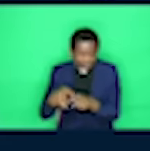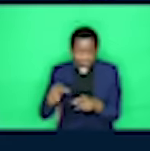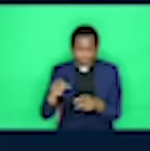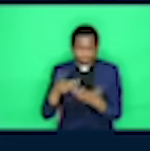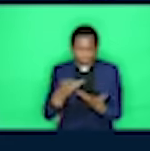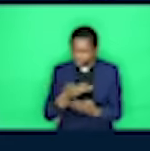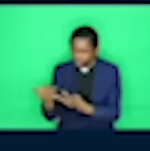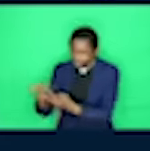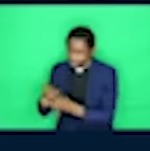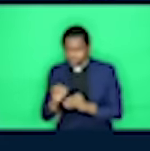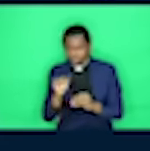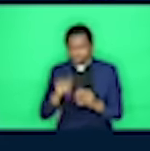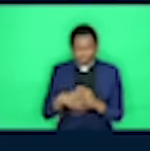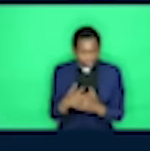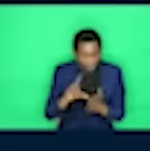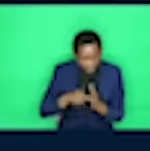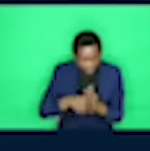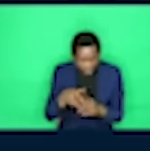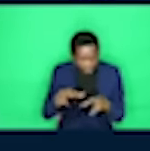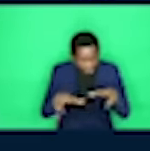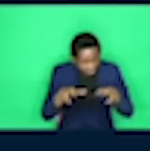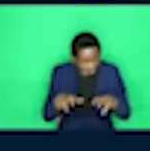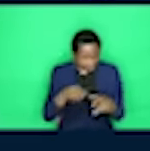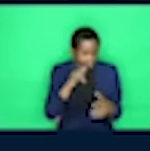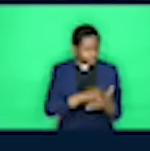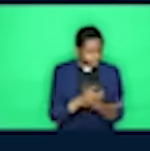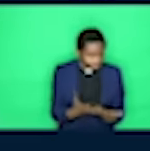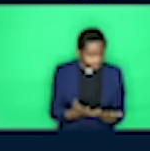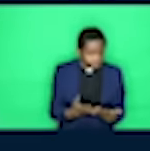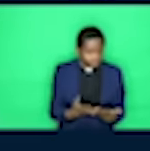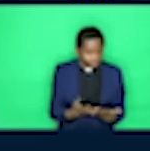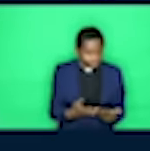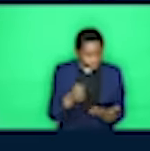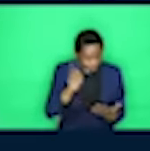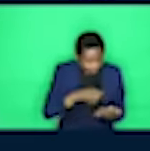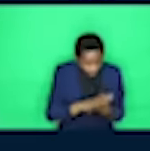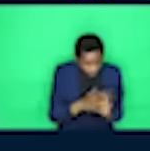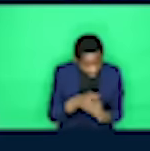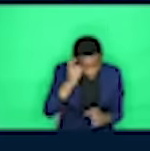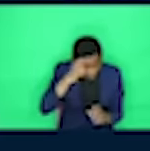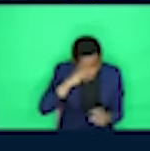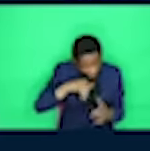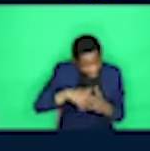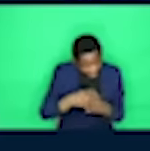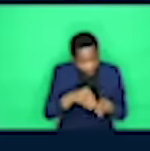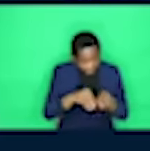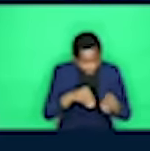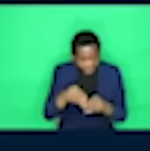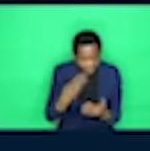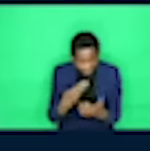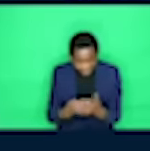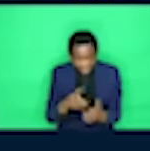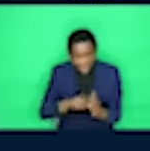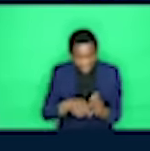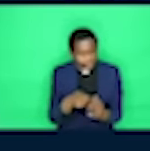wosero. Now ye pepe. Now what sign ye pepe? But this one is being wise in the way you manage funds and property. We and